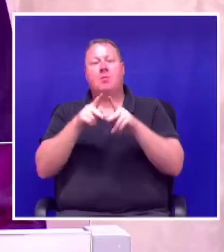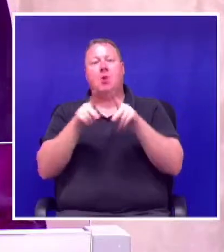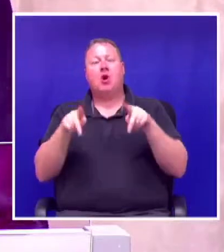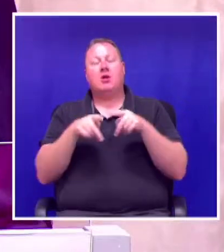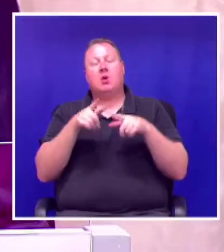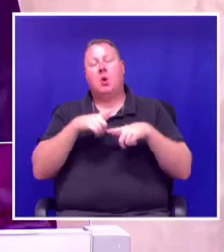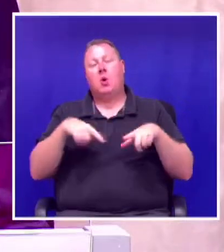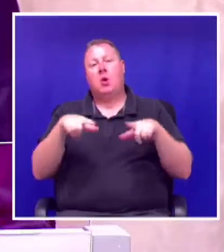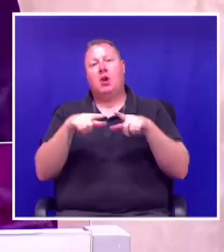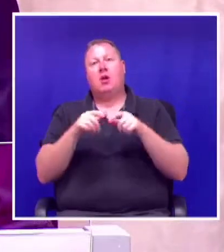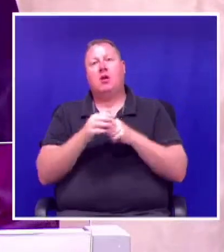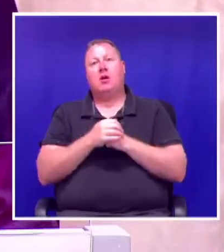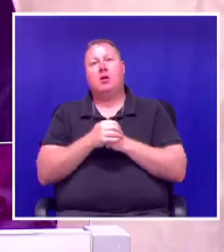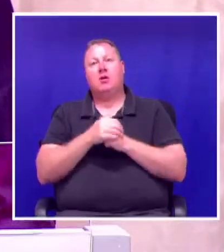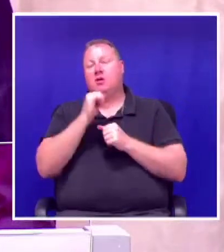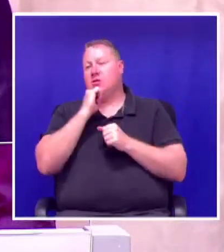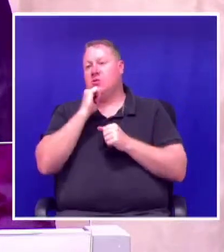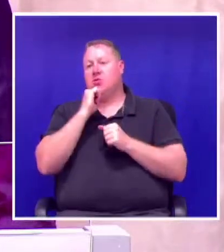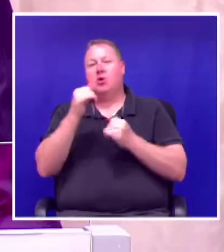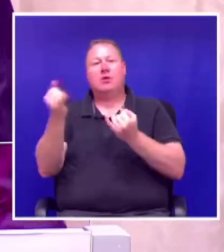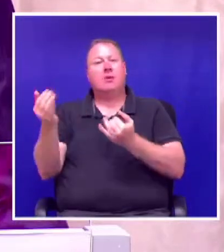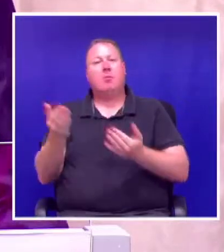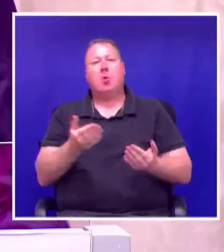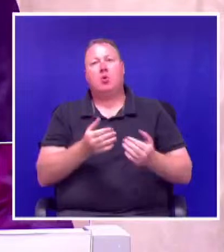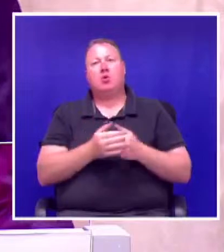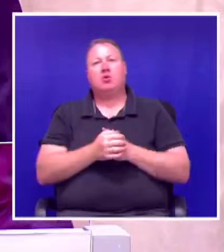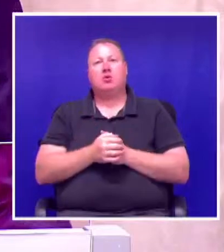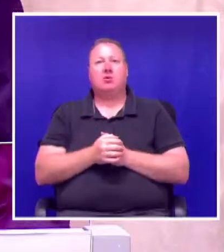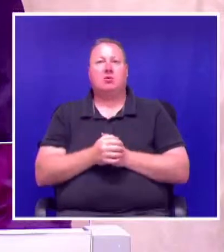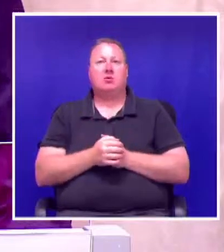than importing